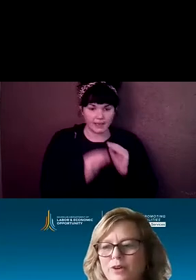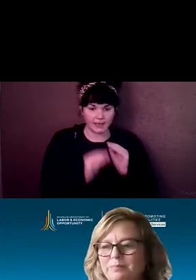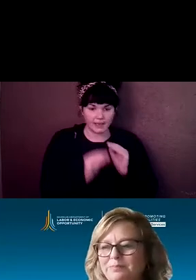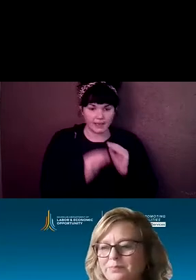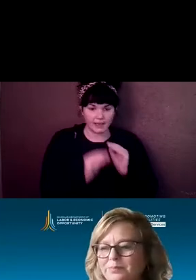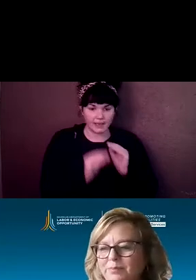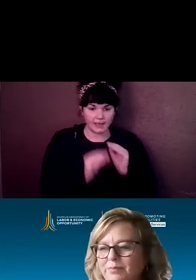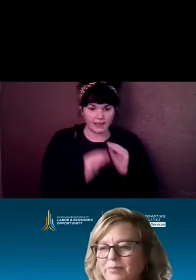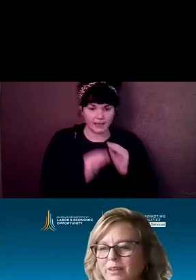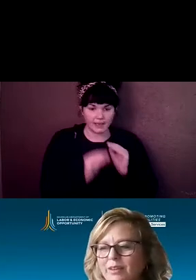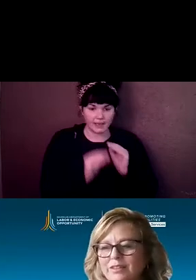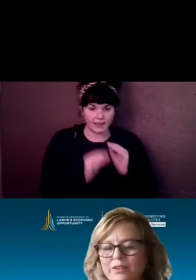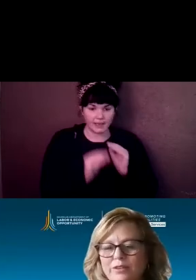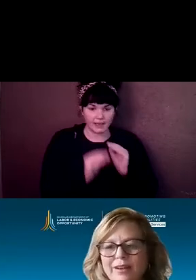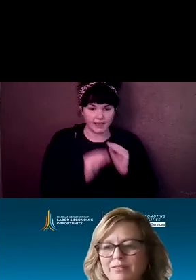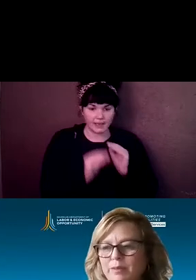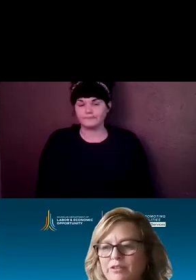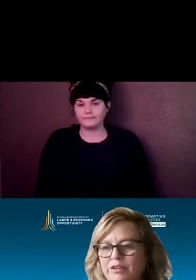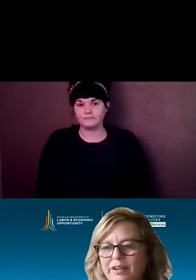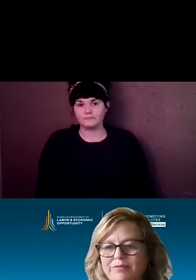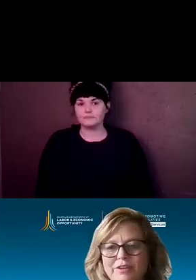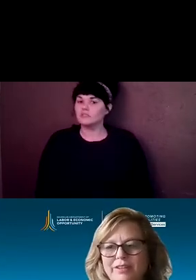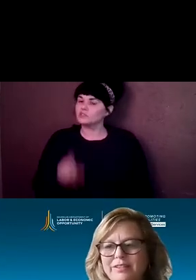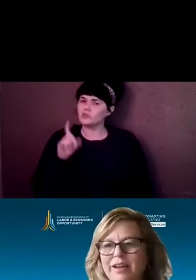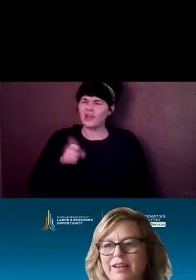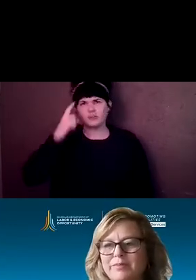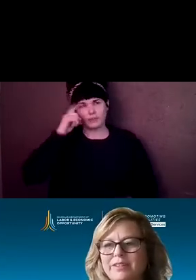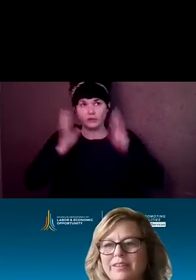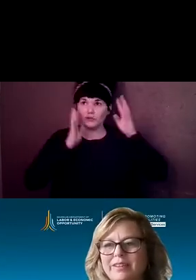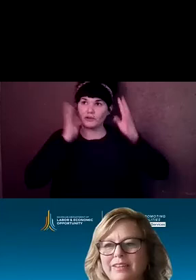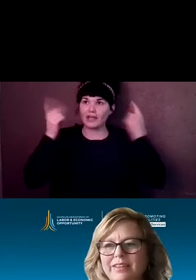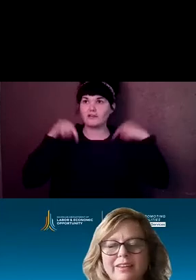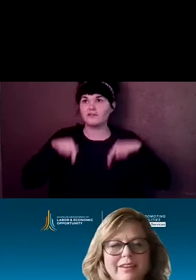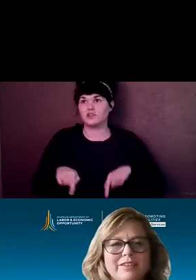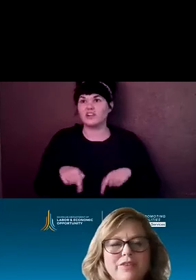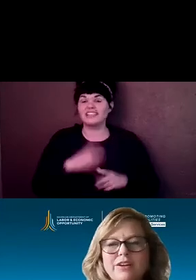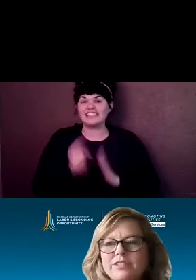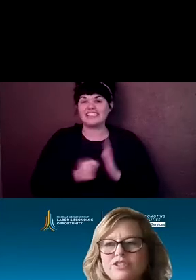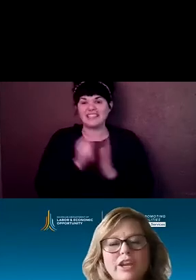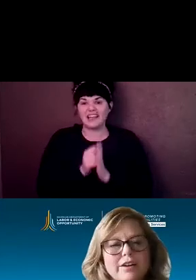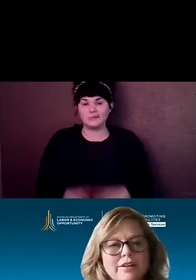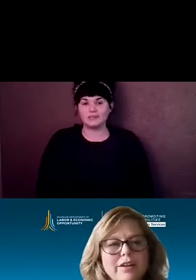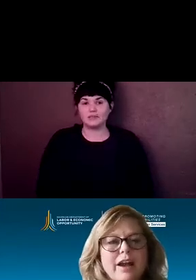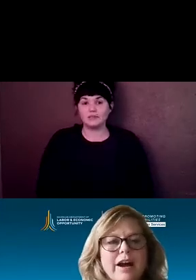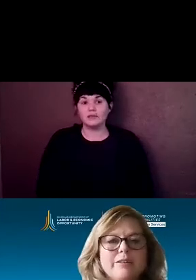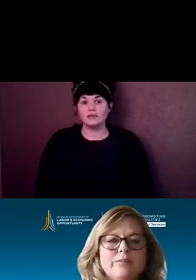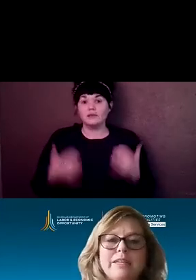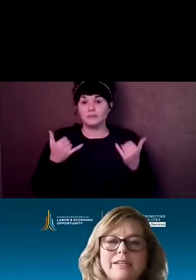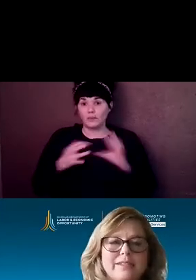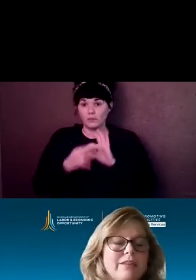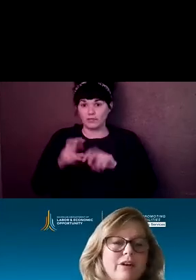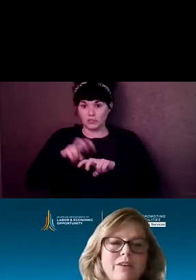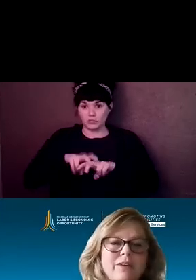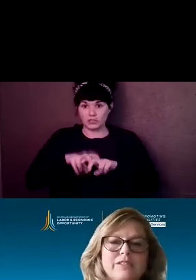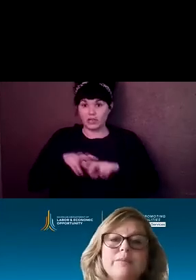YouTube one. So you have to be creative during these times. As far as the chair, like I